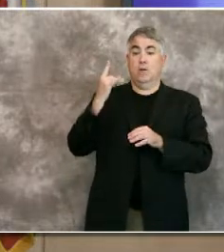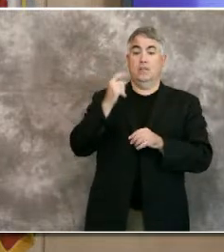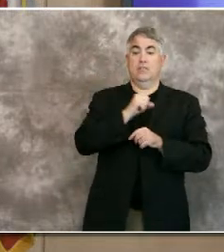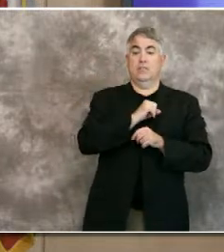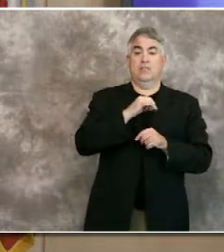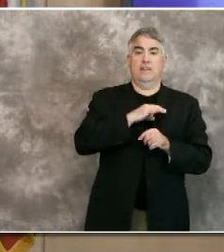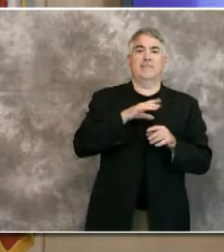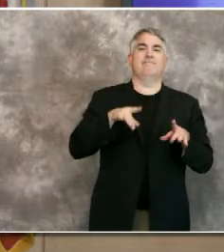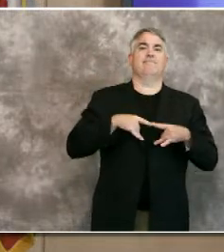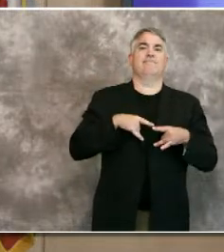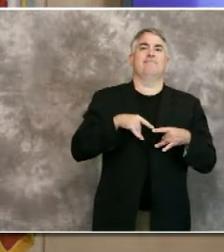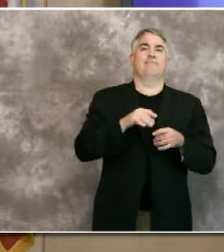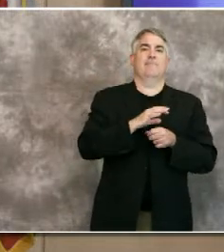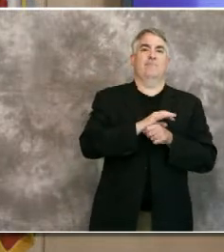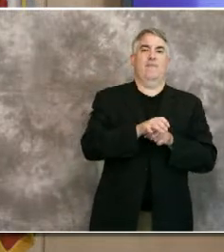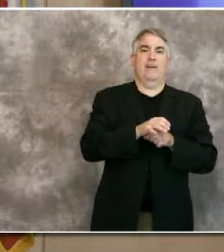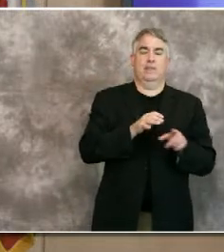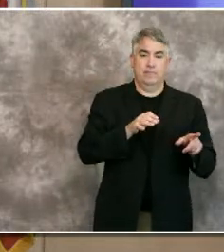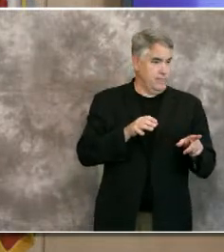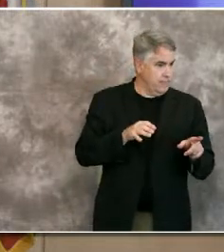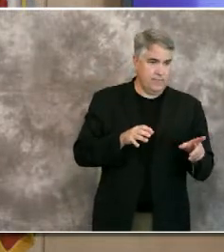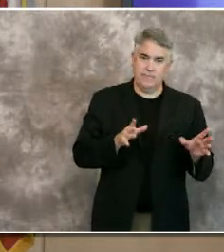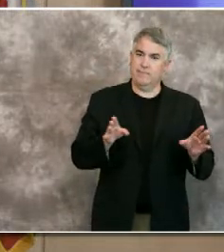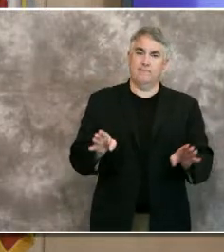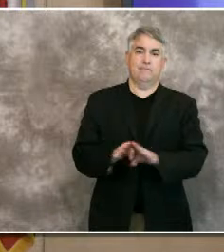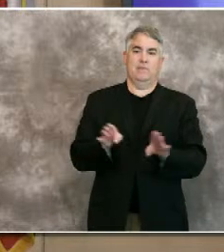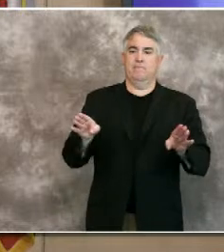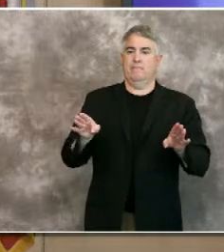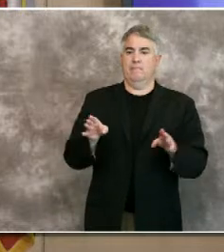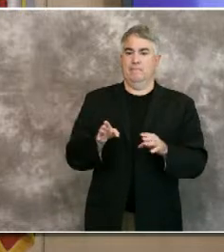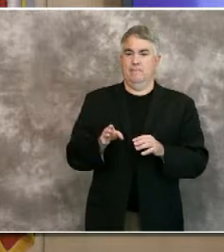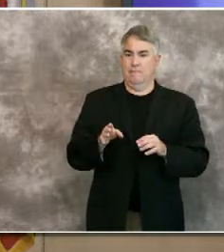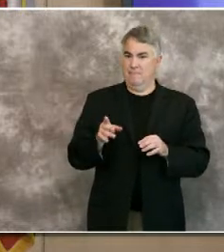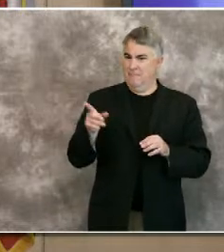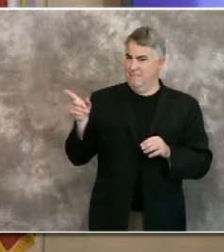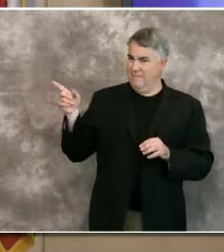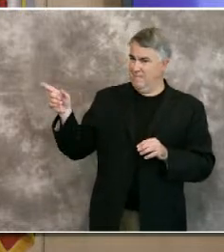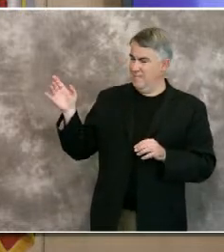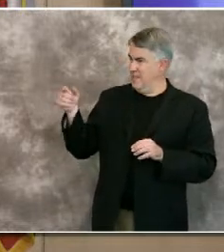for COVID-19. Is that something you can confirm?